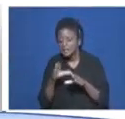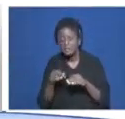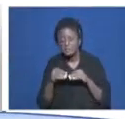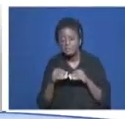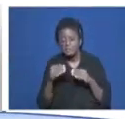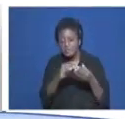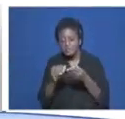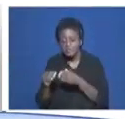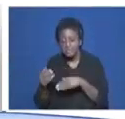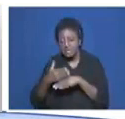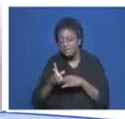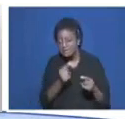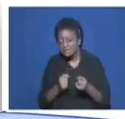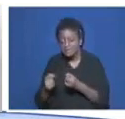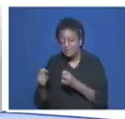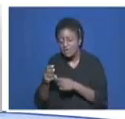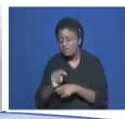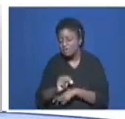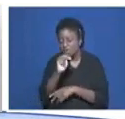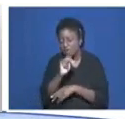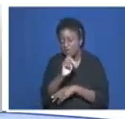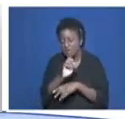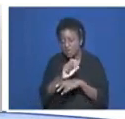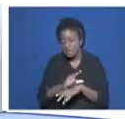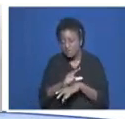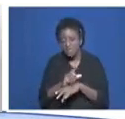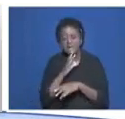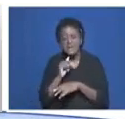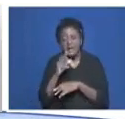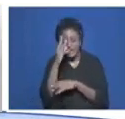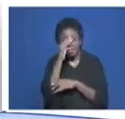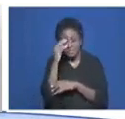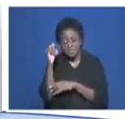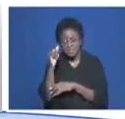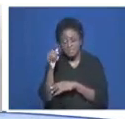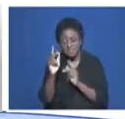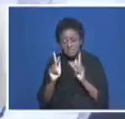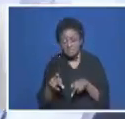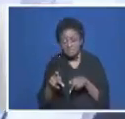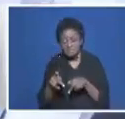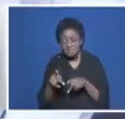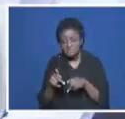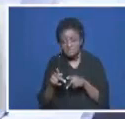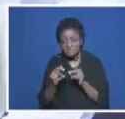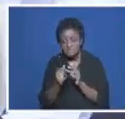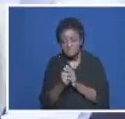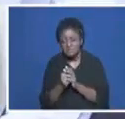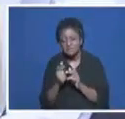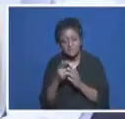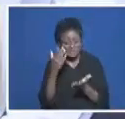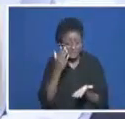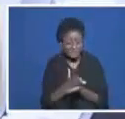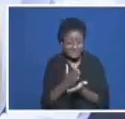by Ministry of Works officials. Antoinette Smith on the story tonight. To cease any